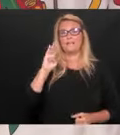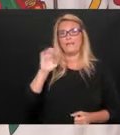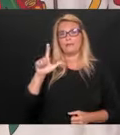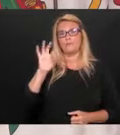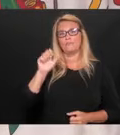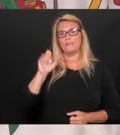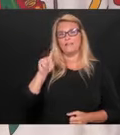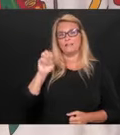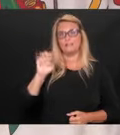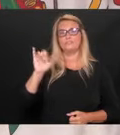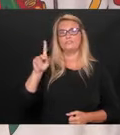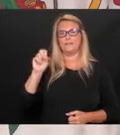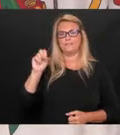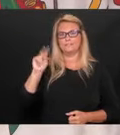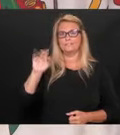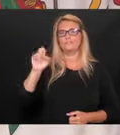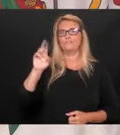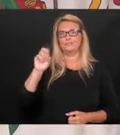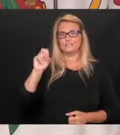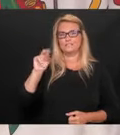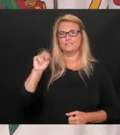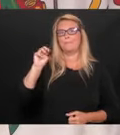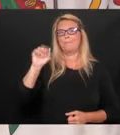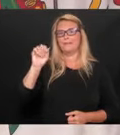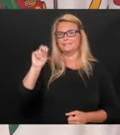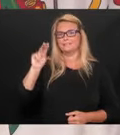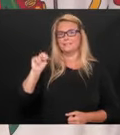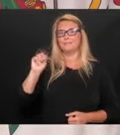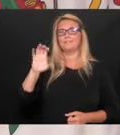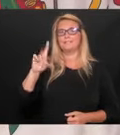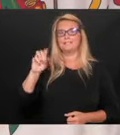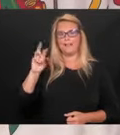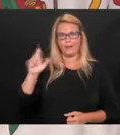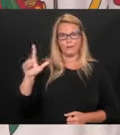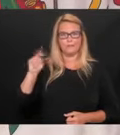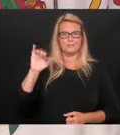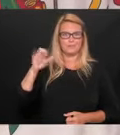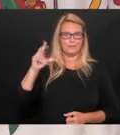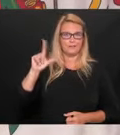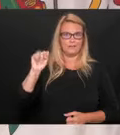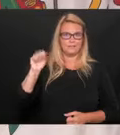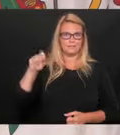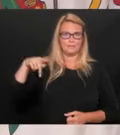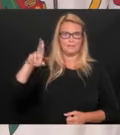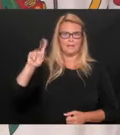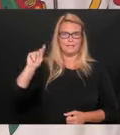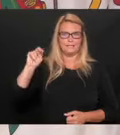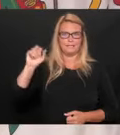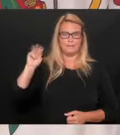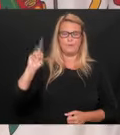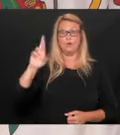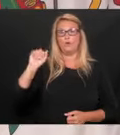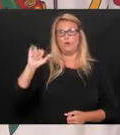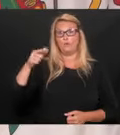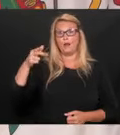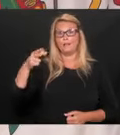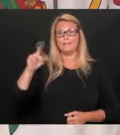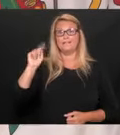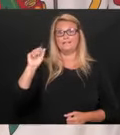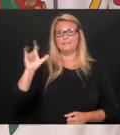Fayette, Jackson, Jefferson, Marion, Mason, McDowell, Nicholas, Putnam, Raleigh, Taylor, and Wayne